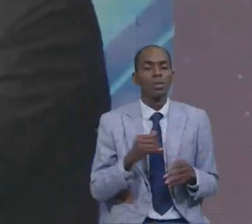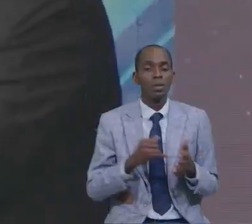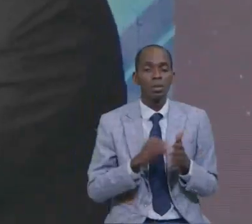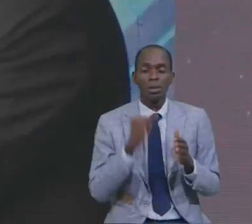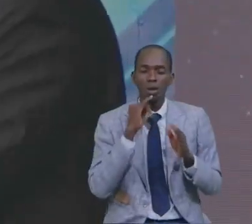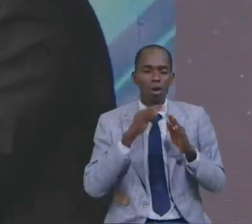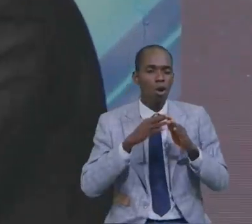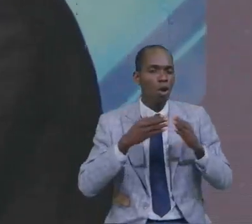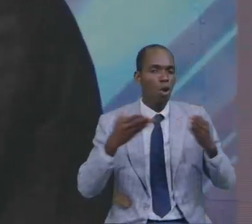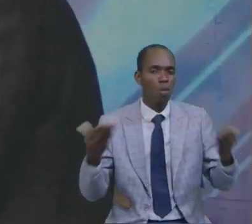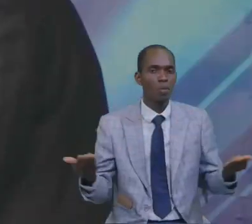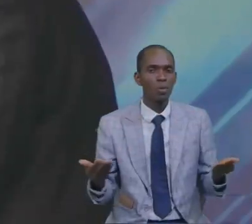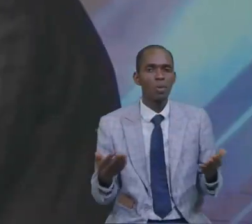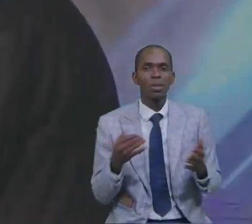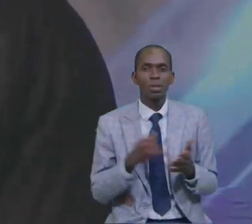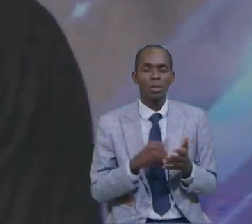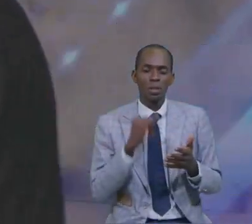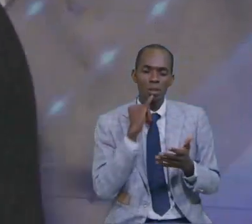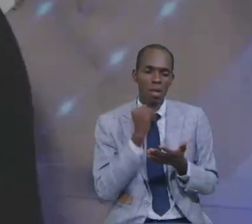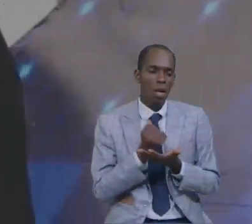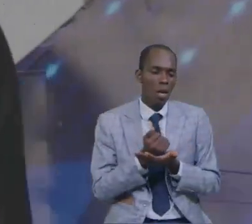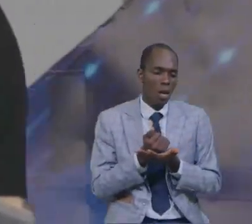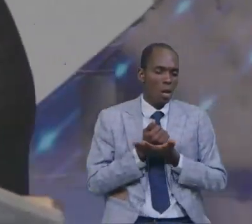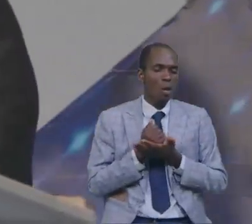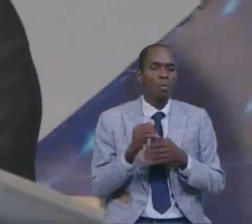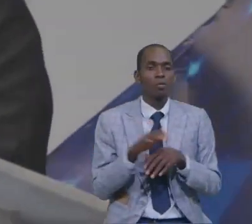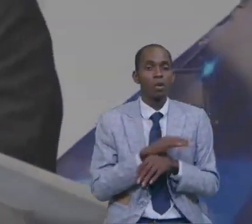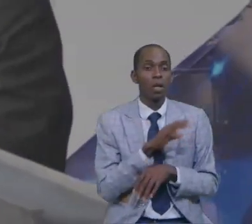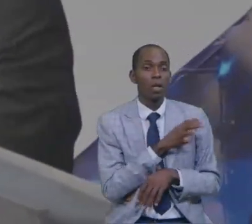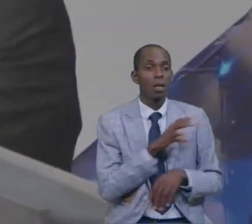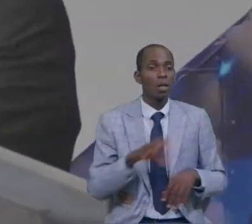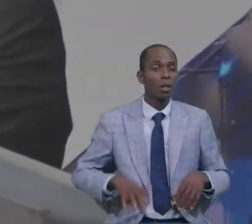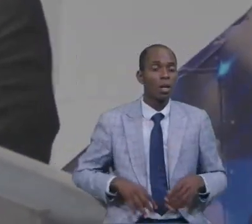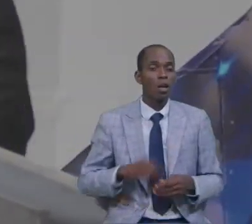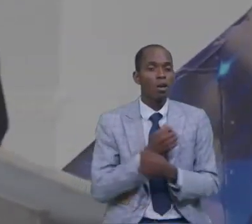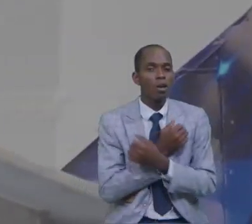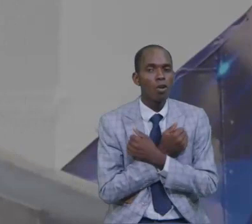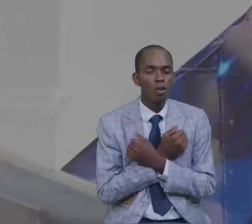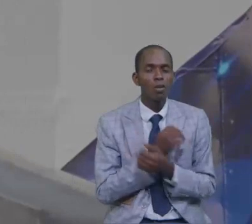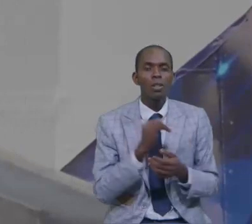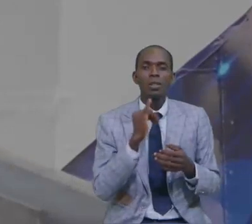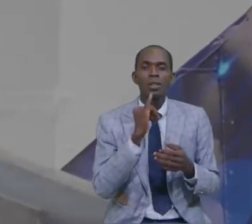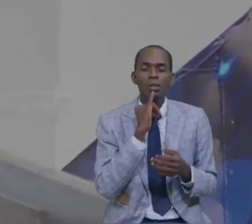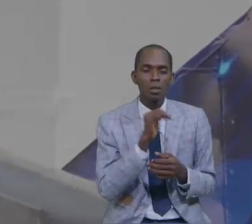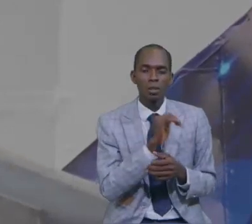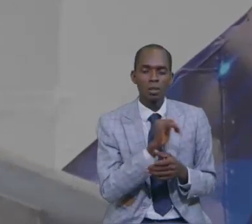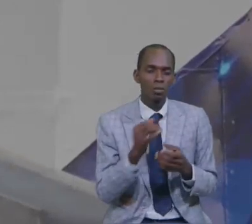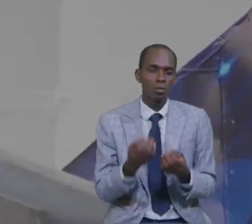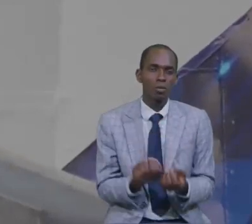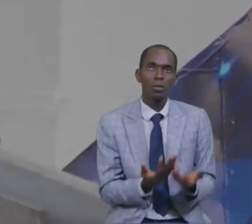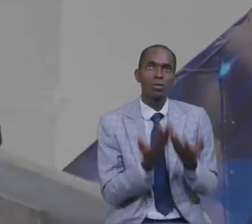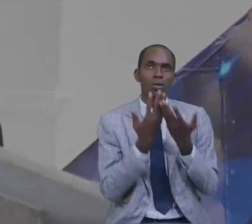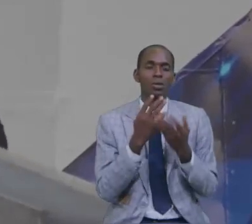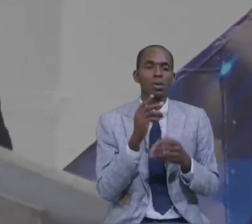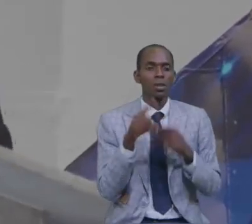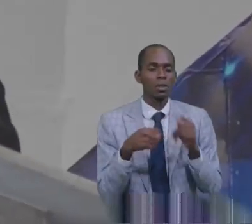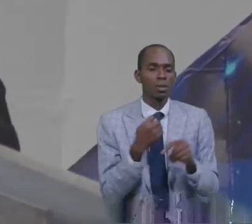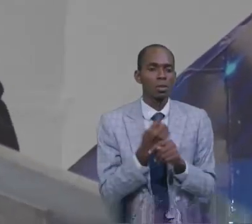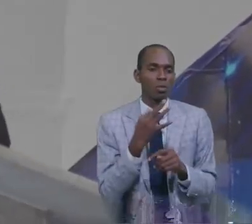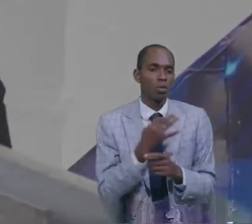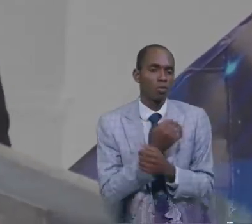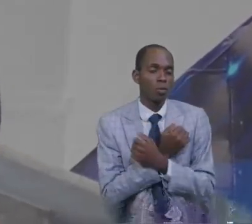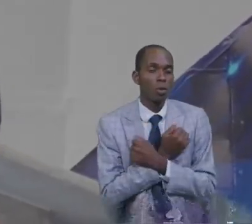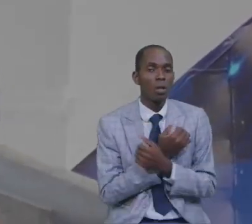sacrificial. And when we're sanctified, then we have commitment to that